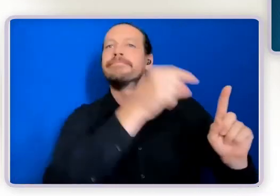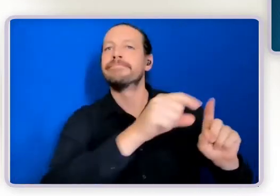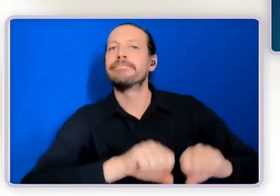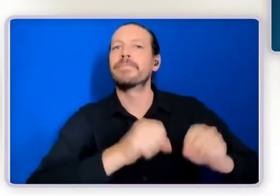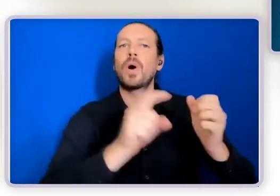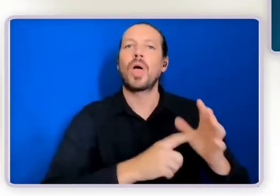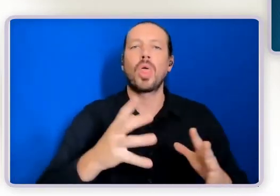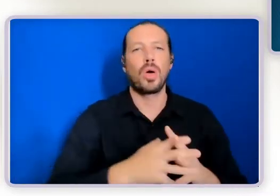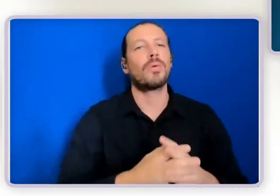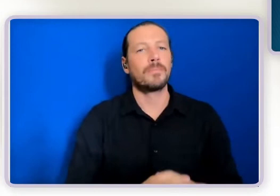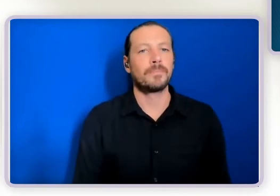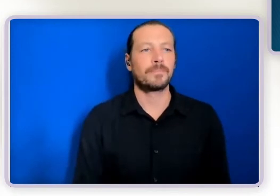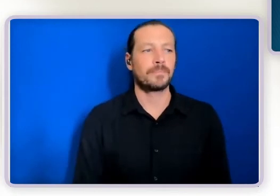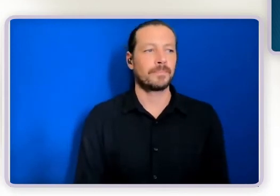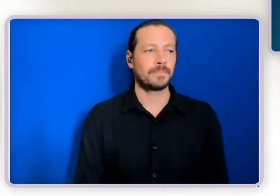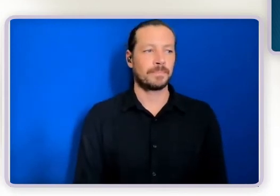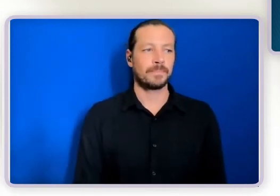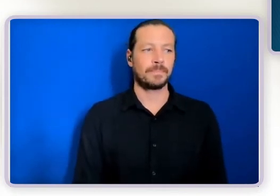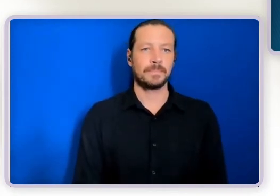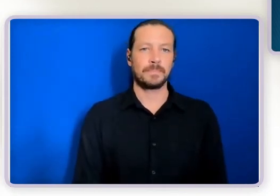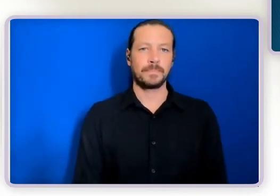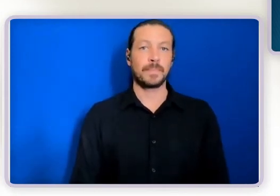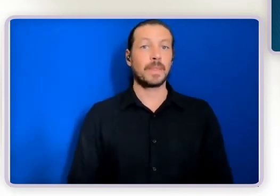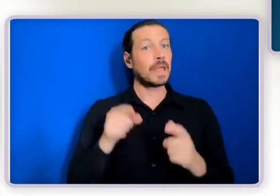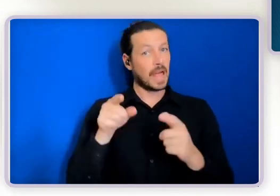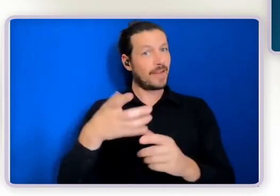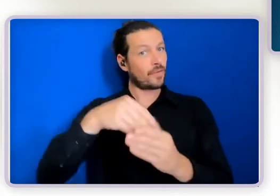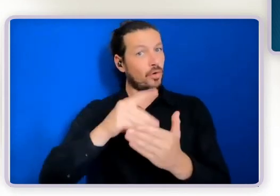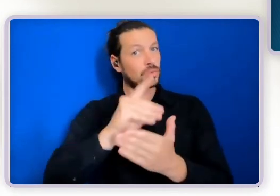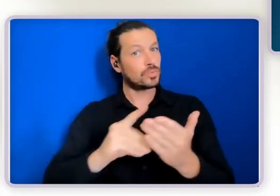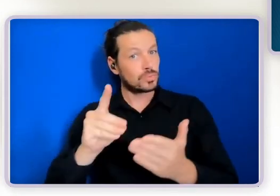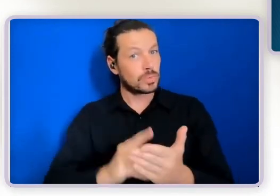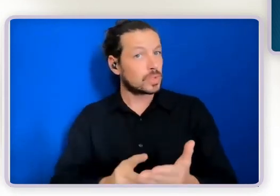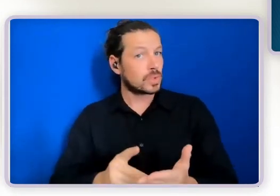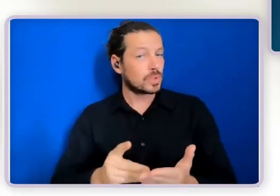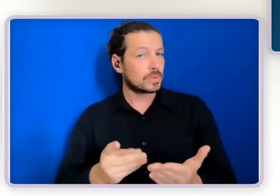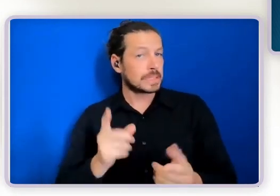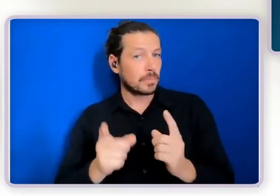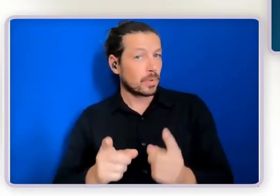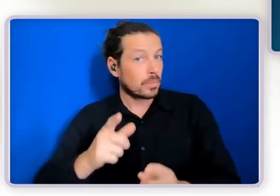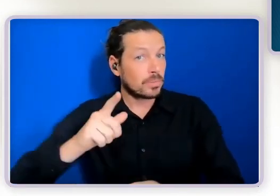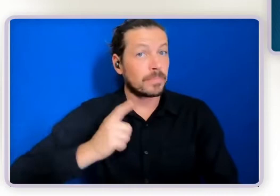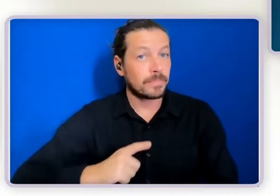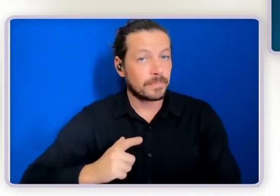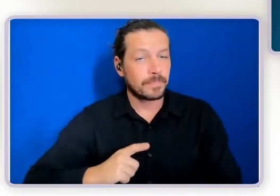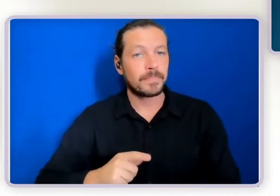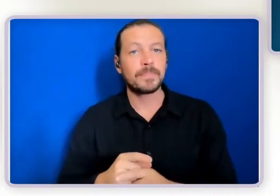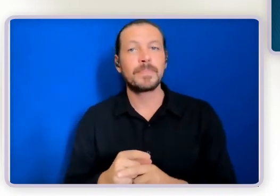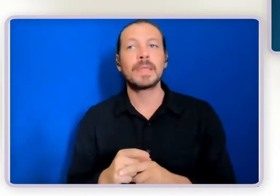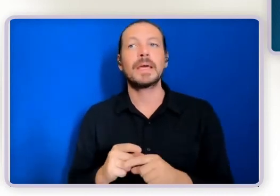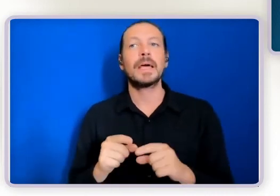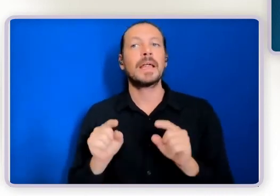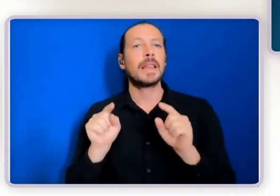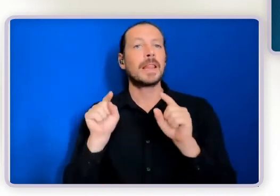And why it can sometimes be discrimination is because it can segue